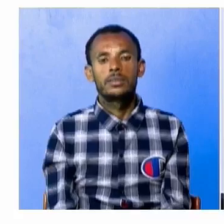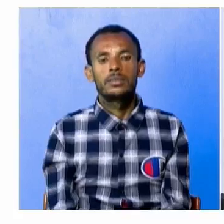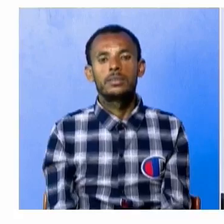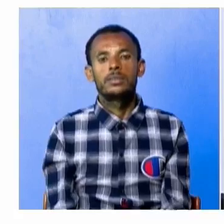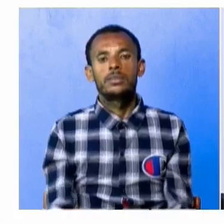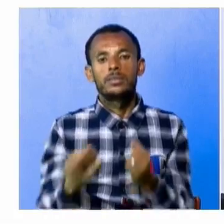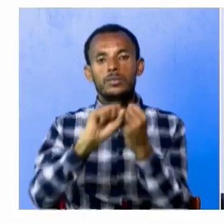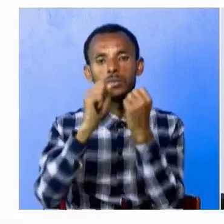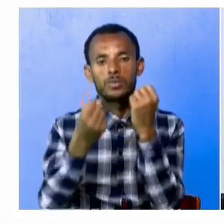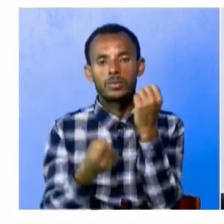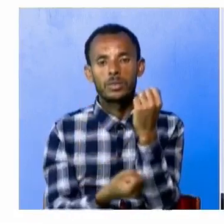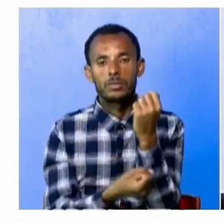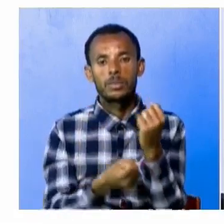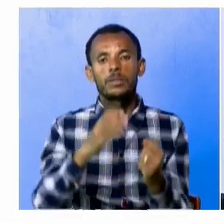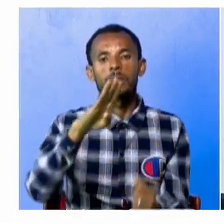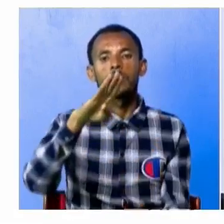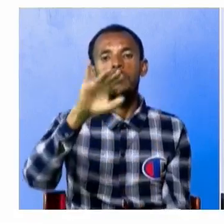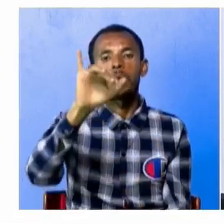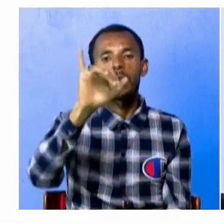formed by